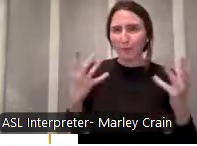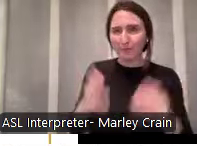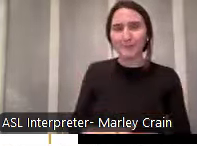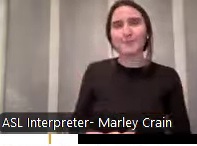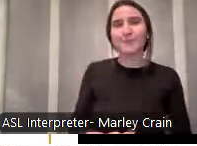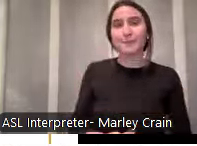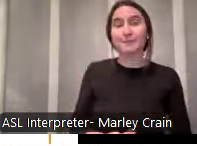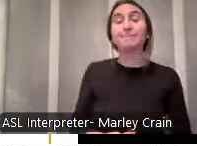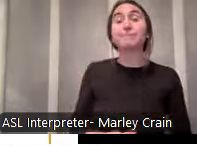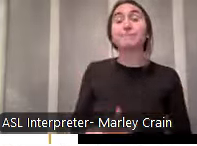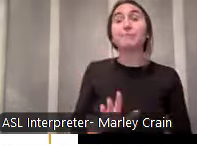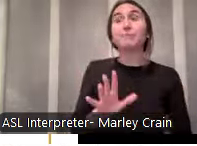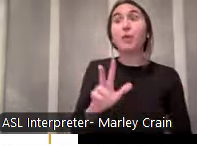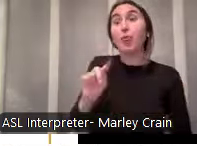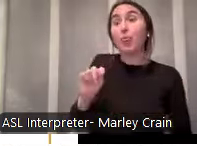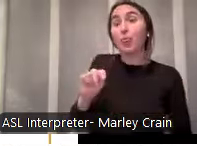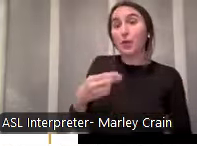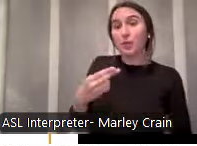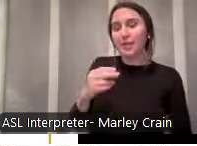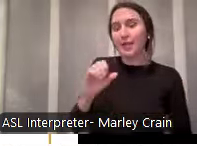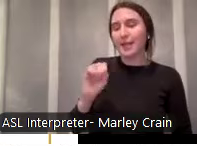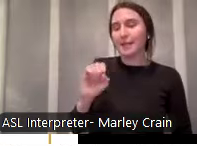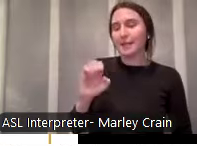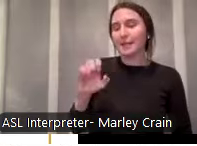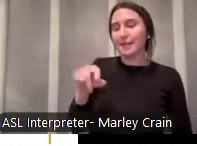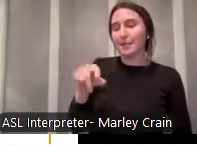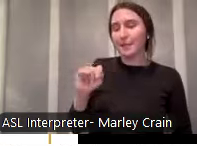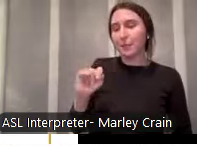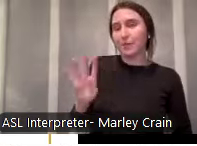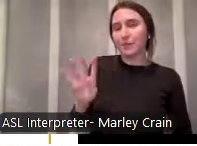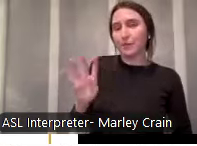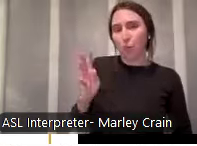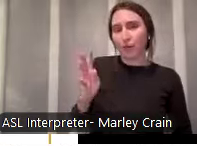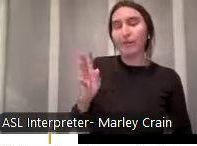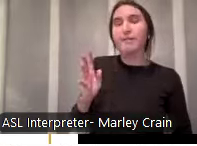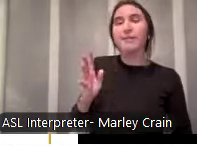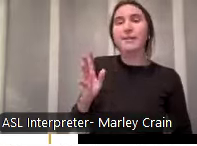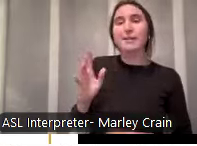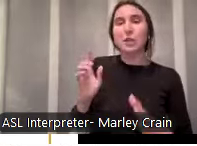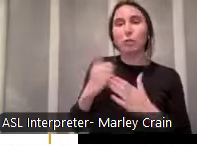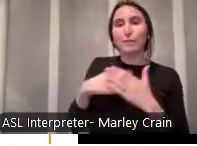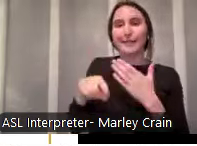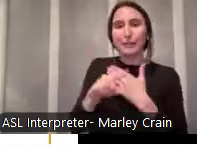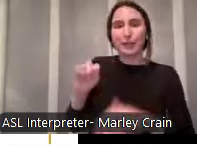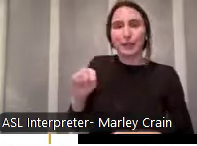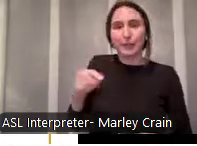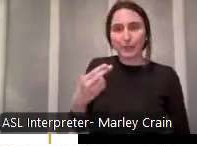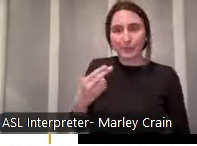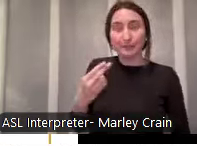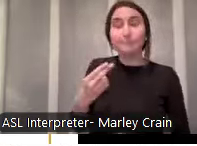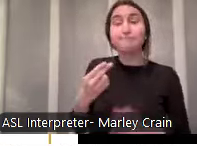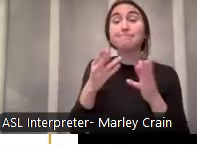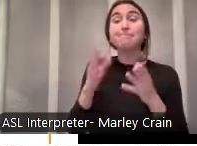from tomorrow on Thursday, September 4th. Some other dates to keep in mind are parent-teacher conferences.